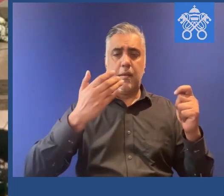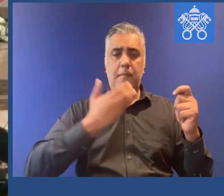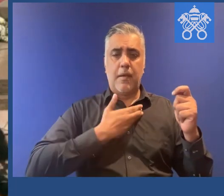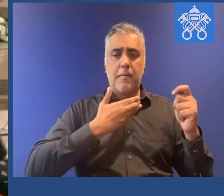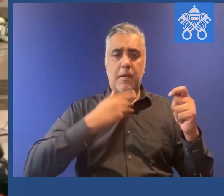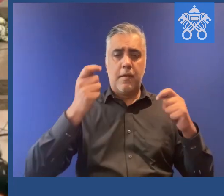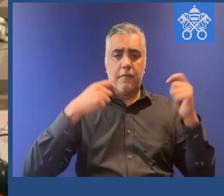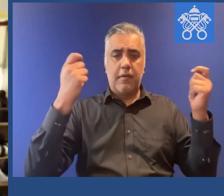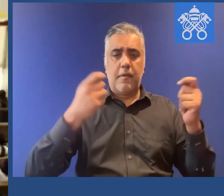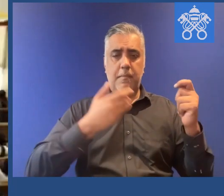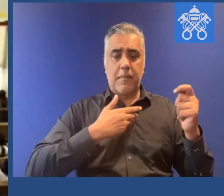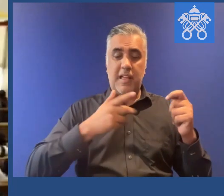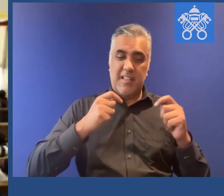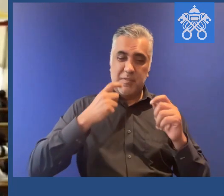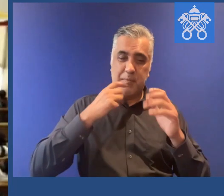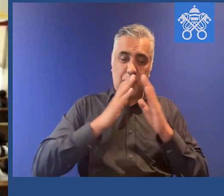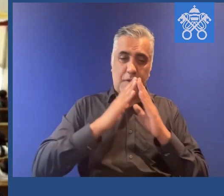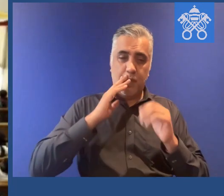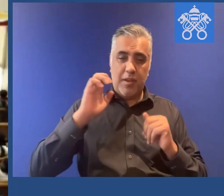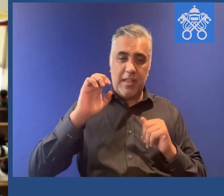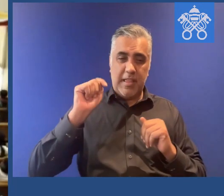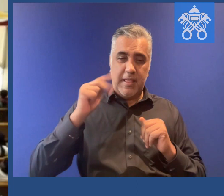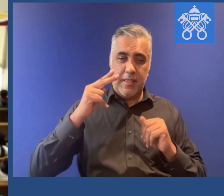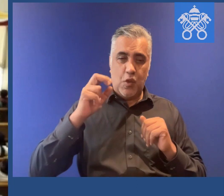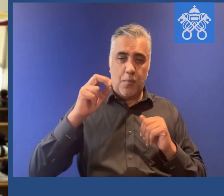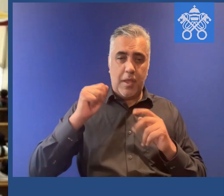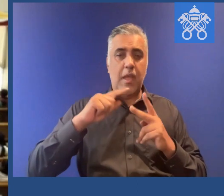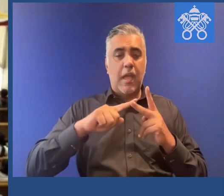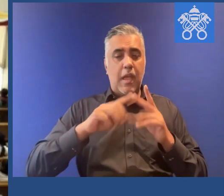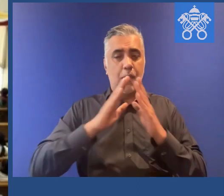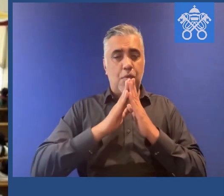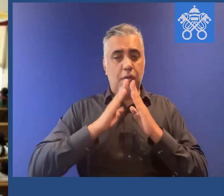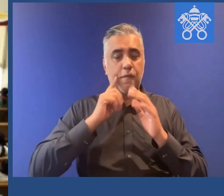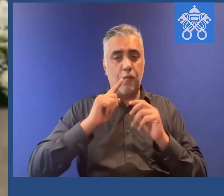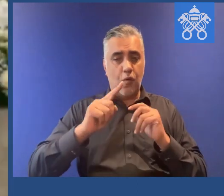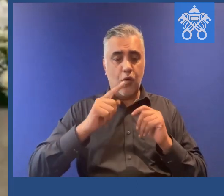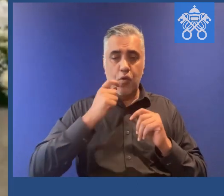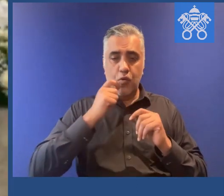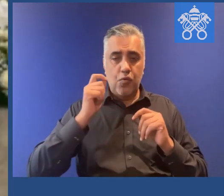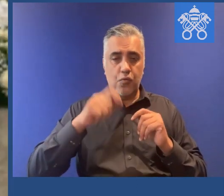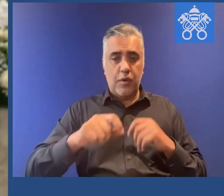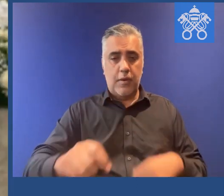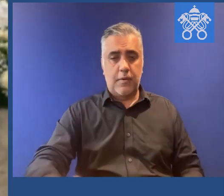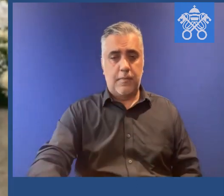His appeal for Ethiopia and for prayers for martyred Ukraine.